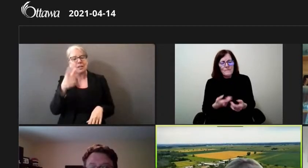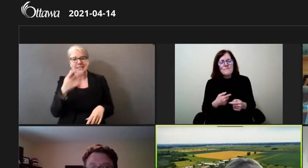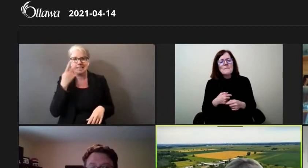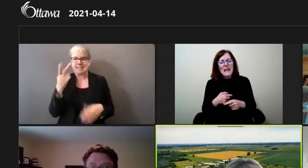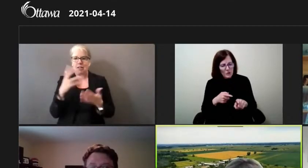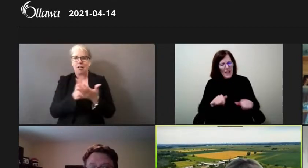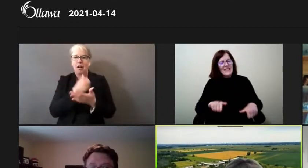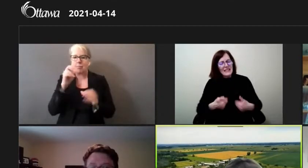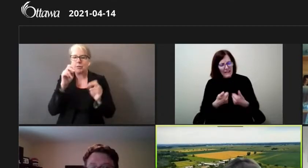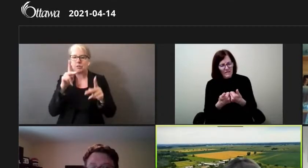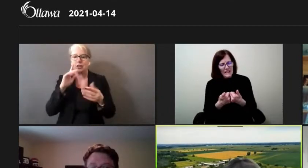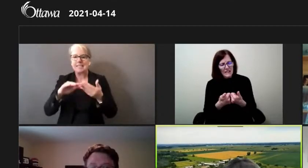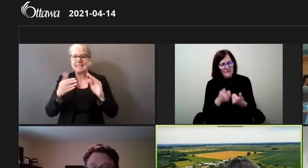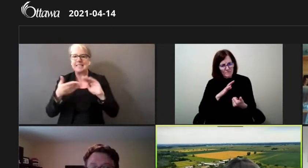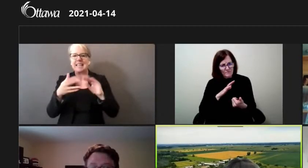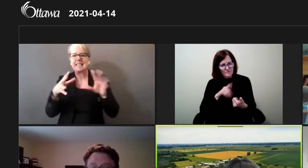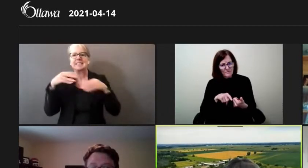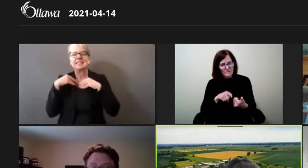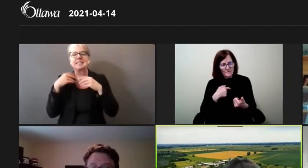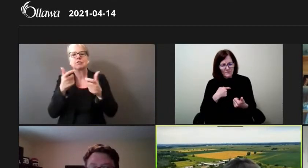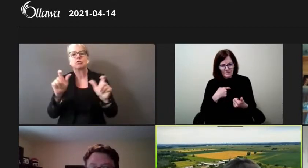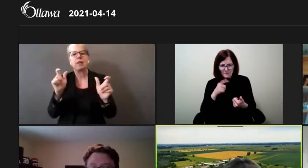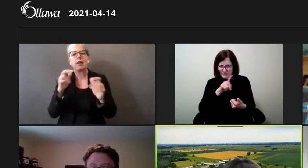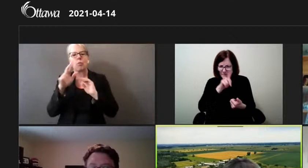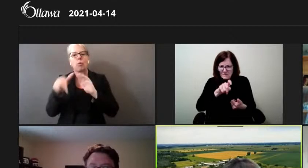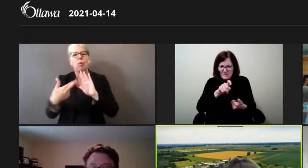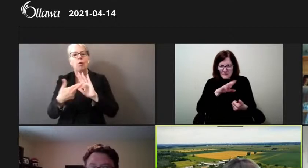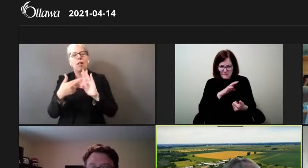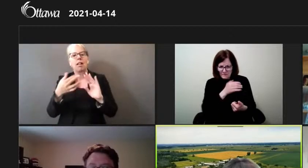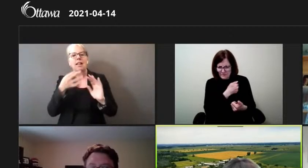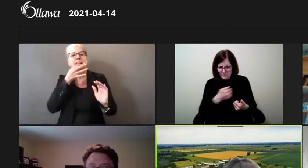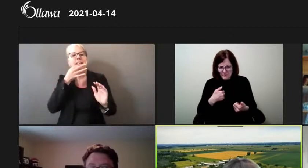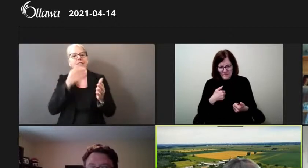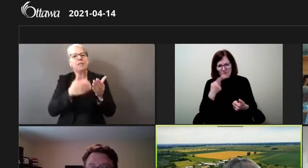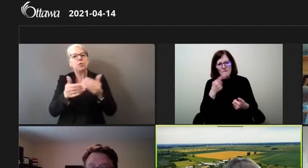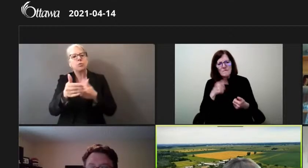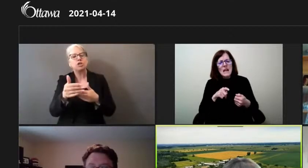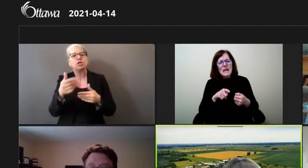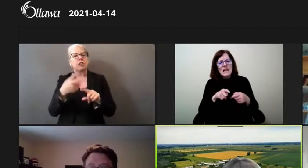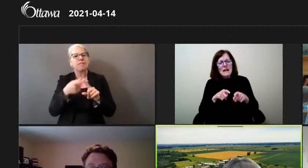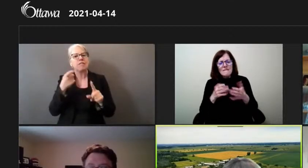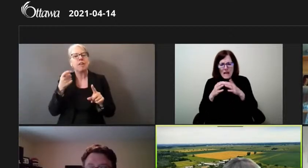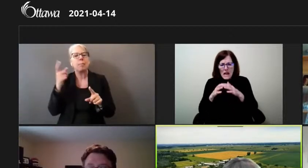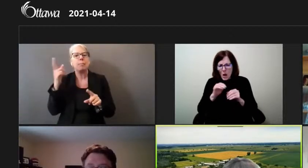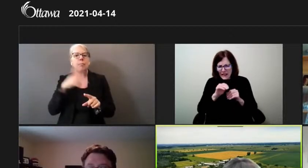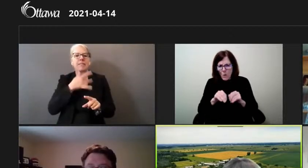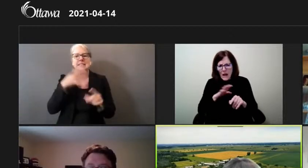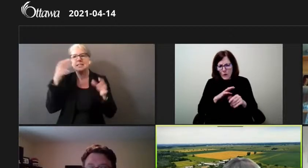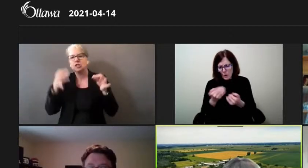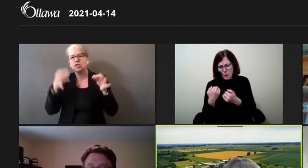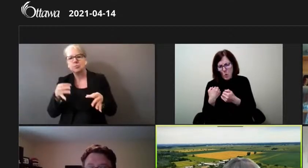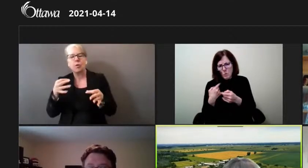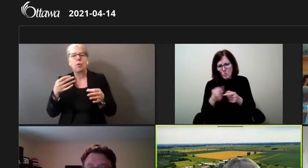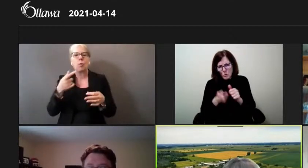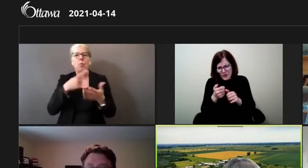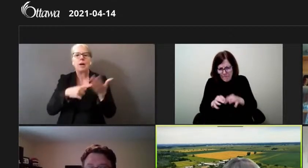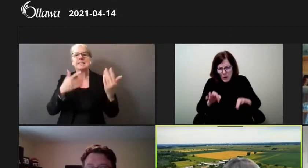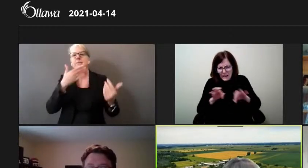city to take on a greater role in the near future from the province in determining what's best for